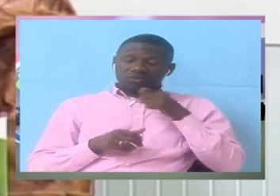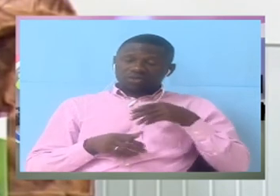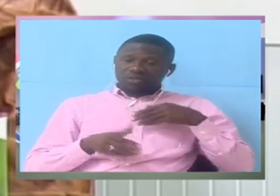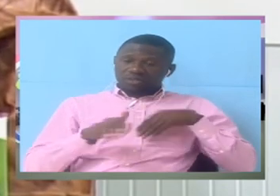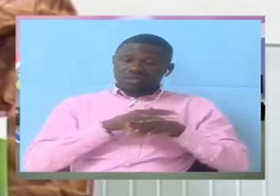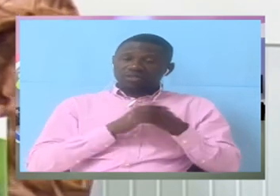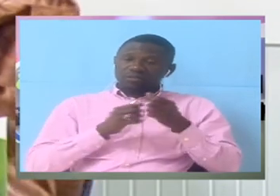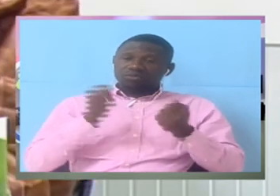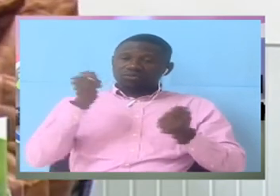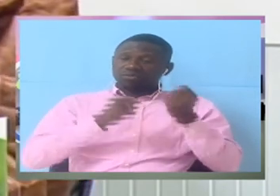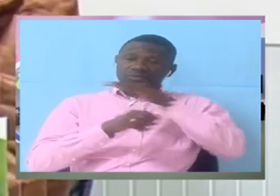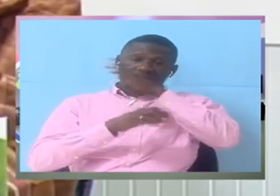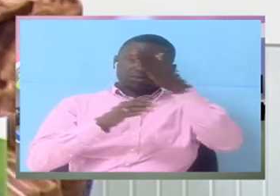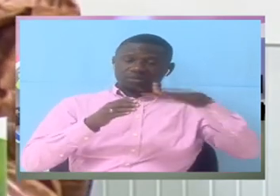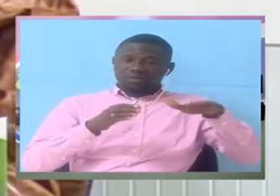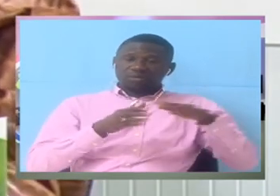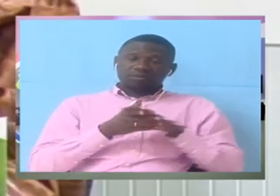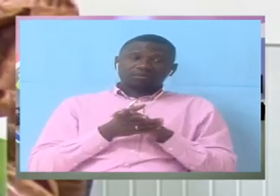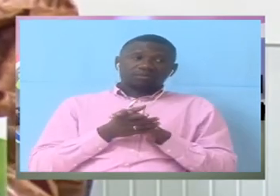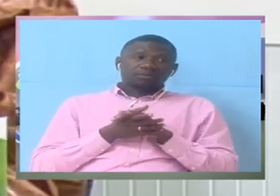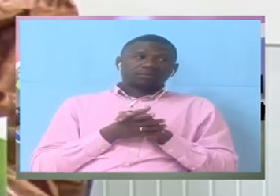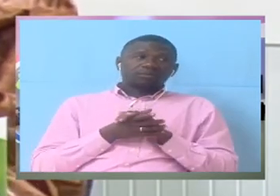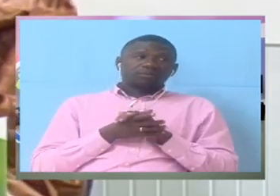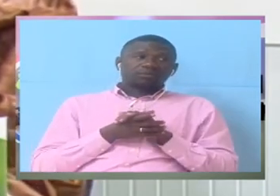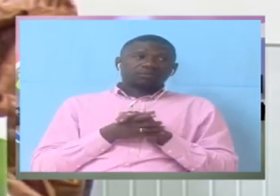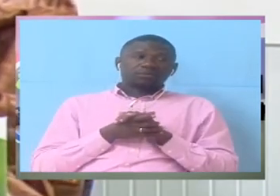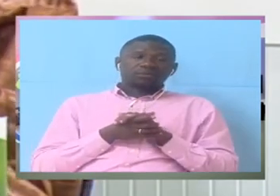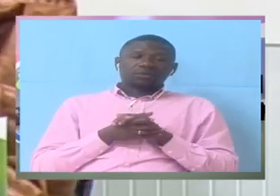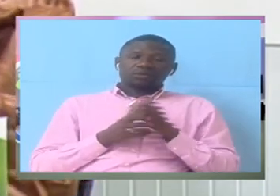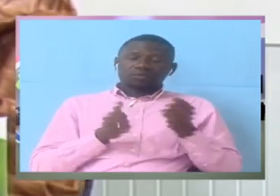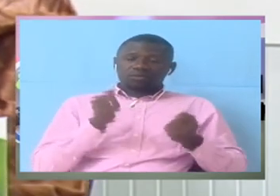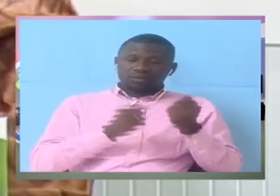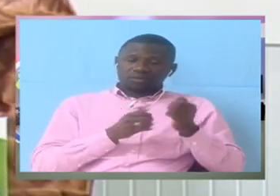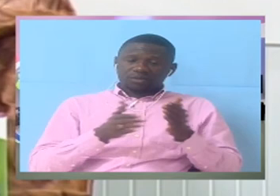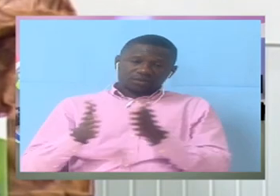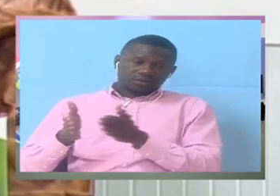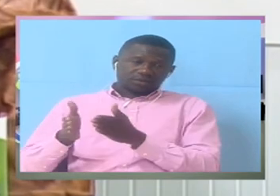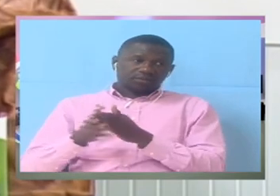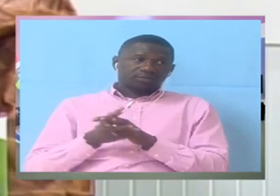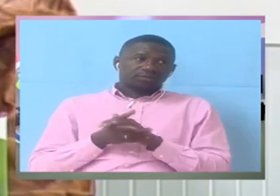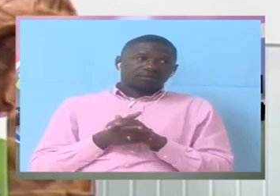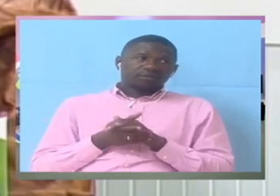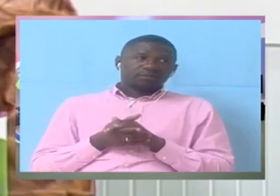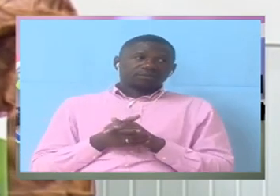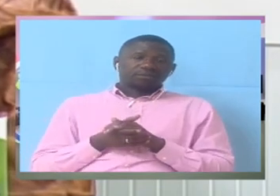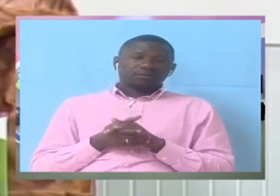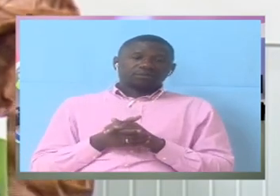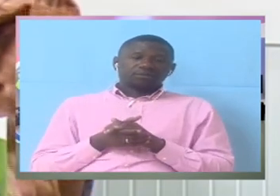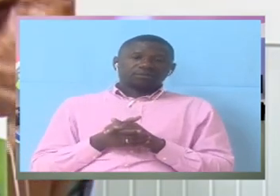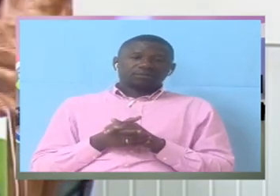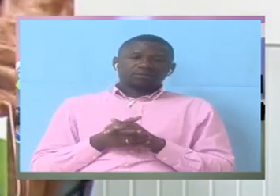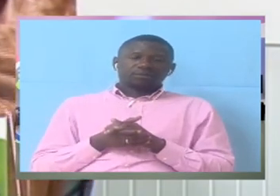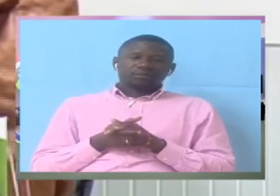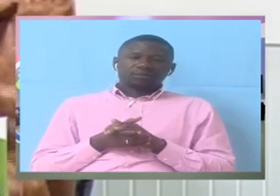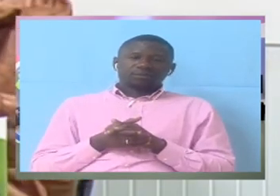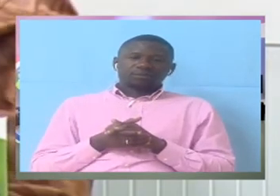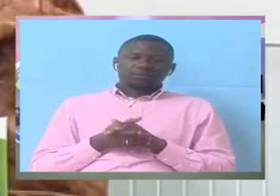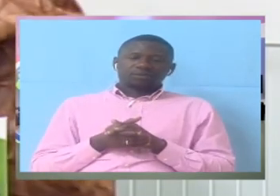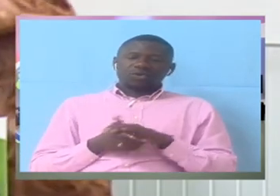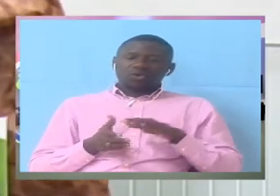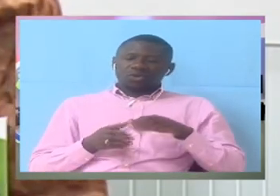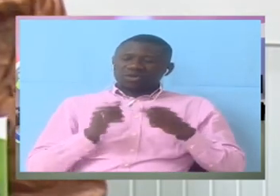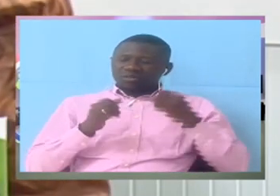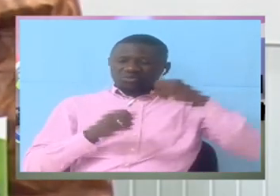in a truck. Like a truck on in landile. They'll park the truck. Tilola. Under the sun. Oh, janning